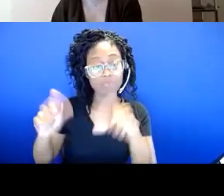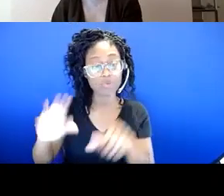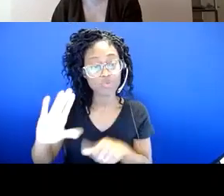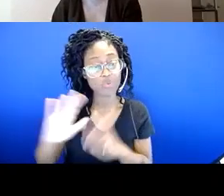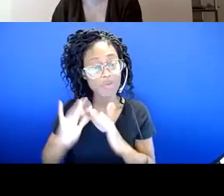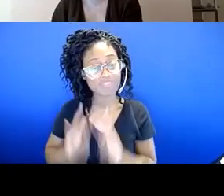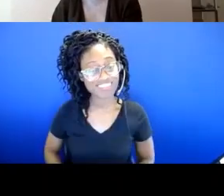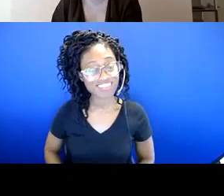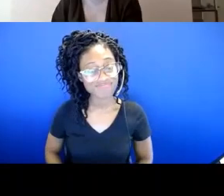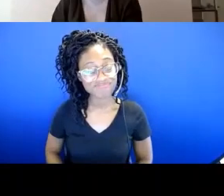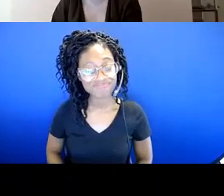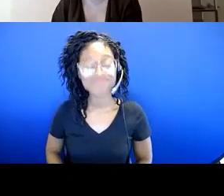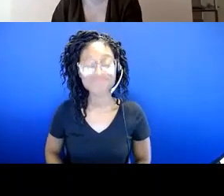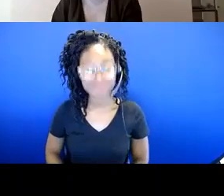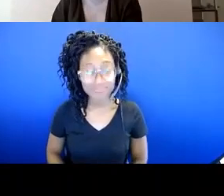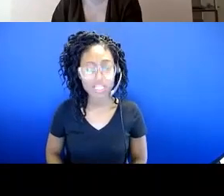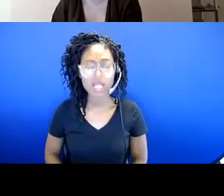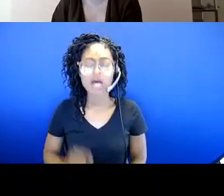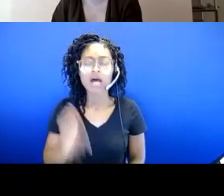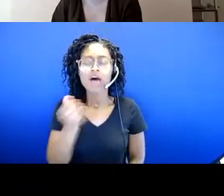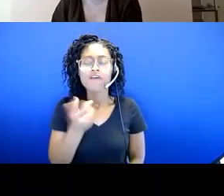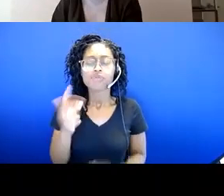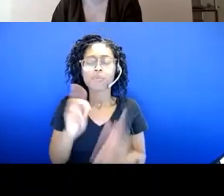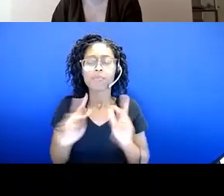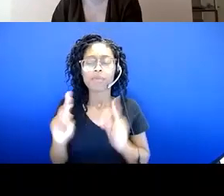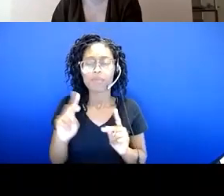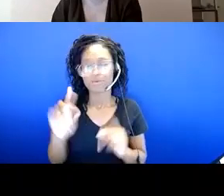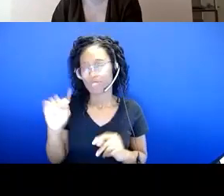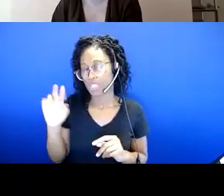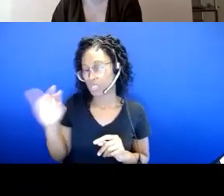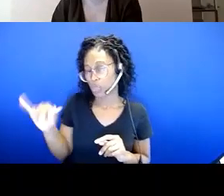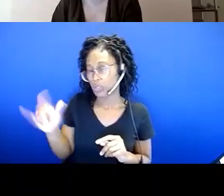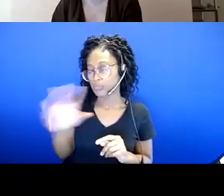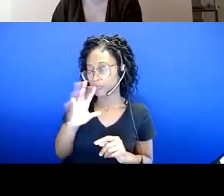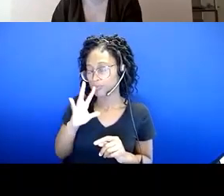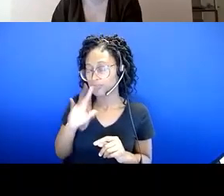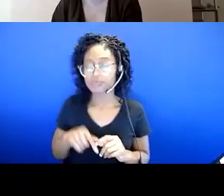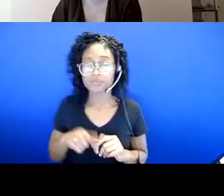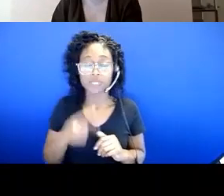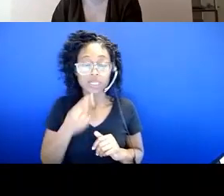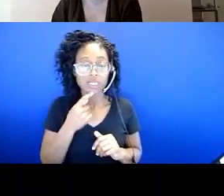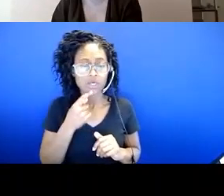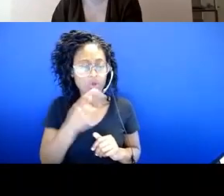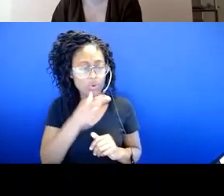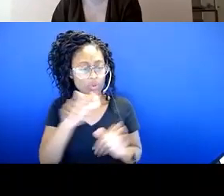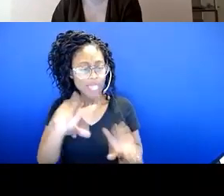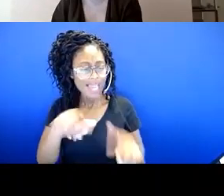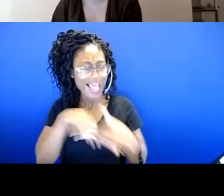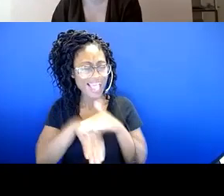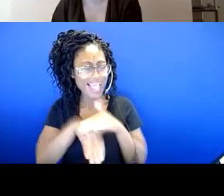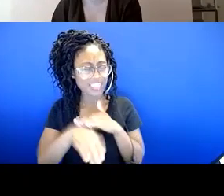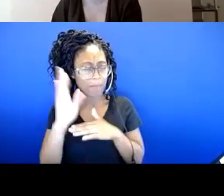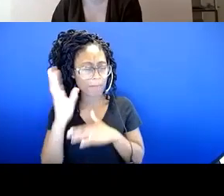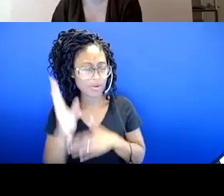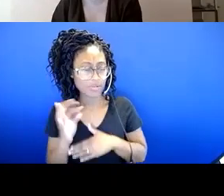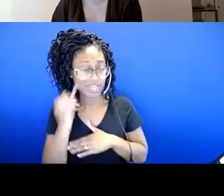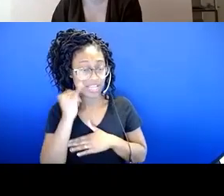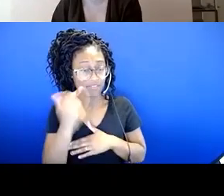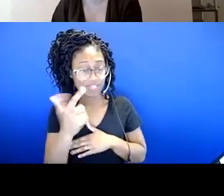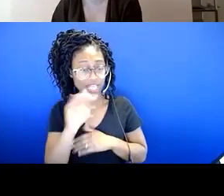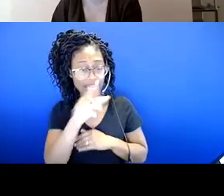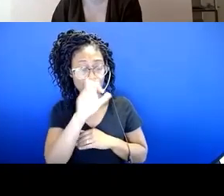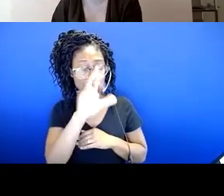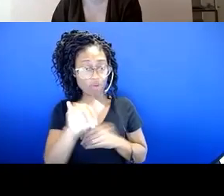Okay, a couple people have asked who will be able to access the presentations once the gallery